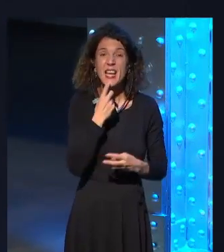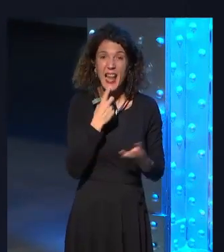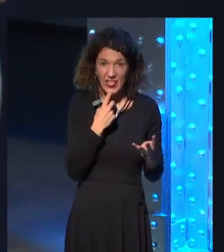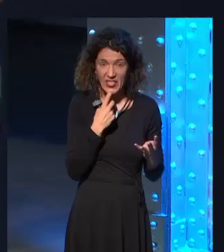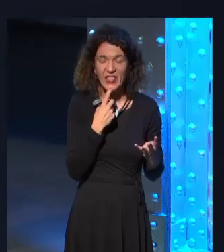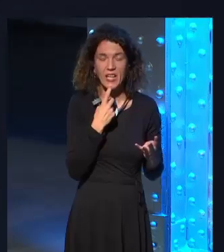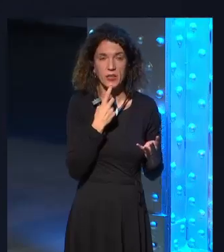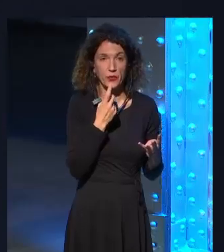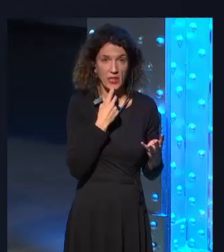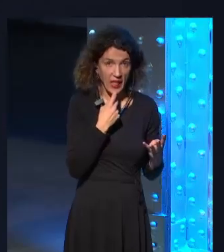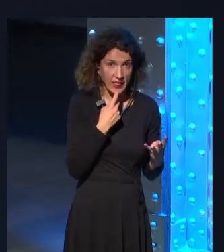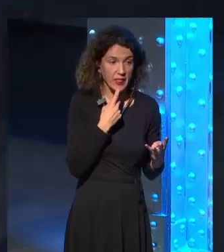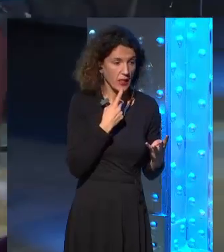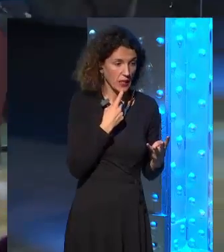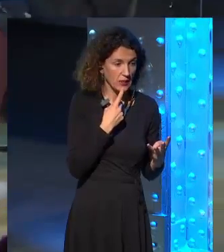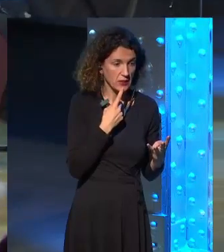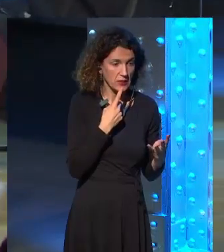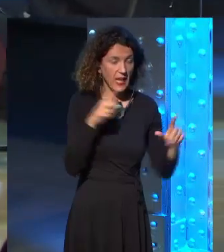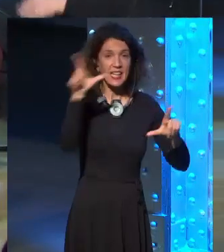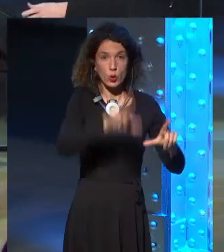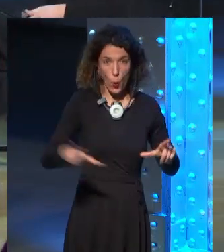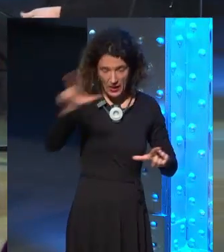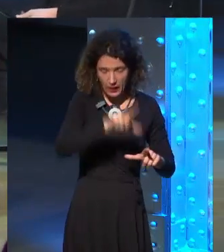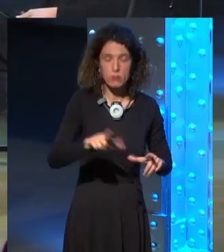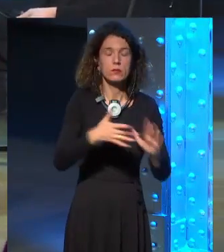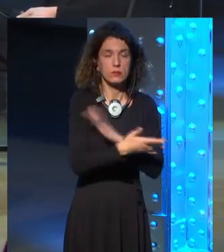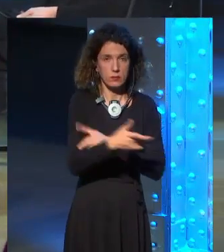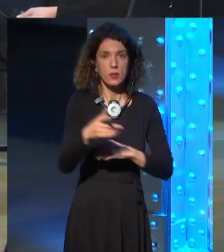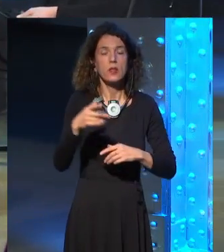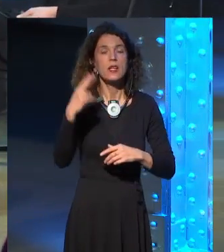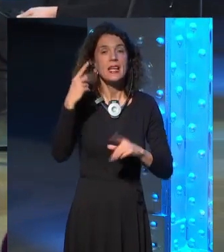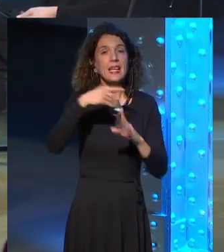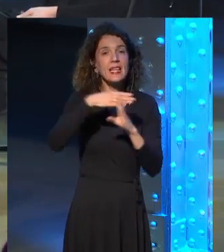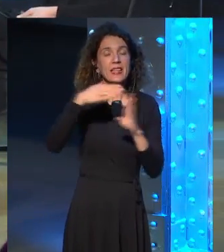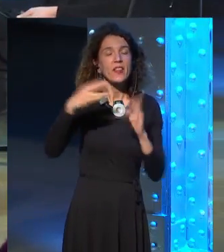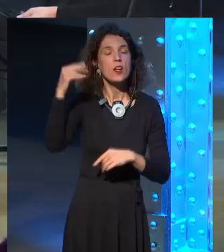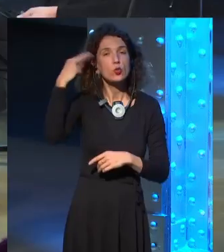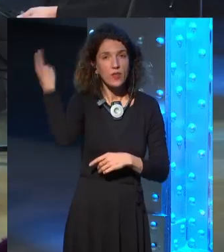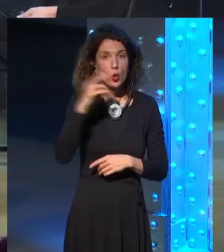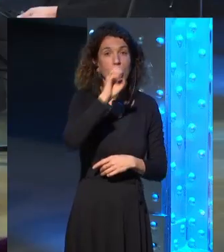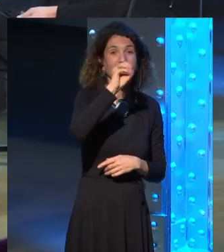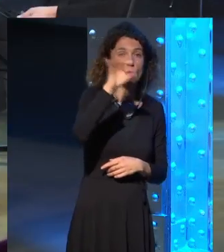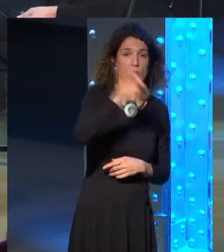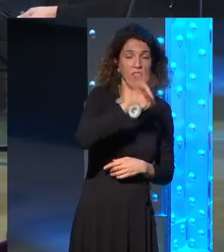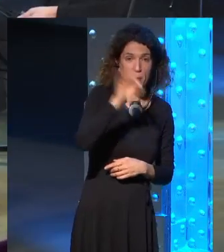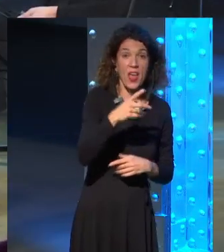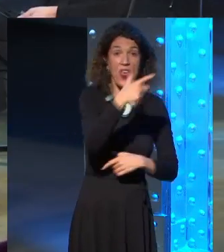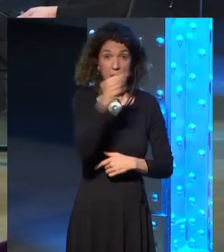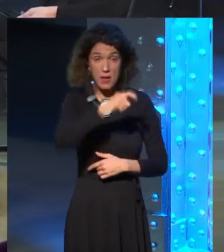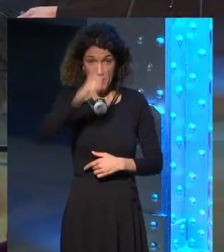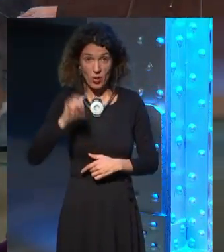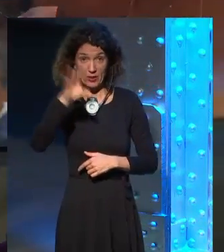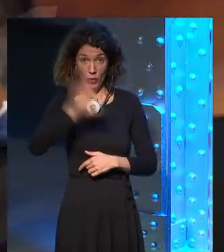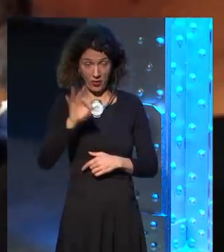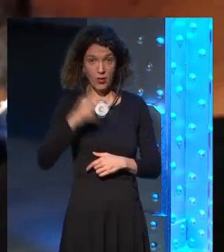Finland has, okay, so the suicide rate in Finland is around 14 per 100,000. In Sri Lanka and in South Korea,